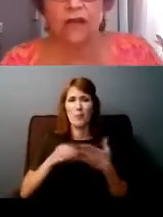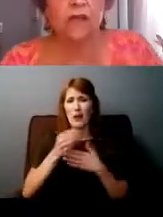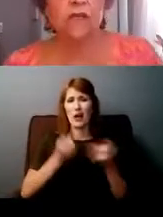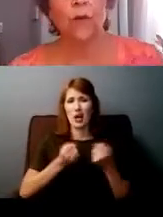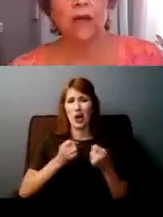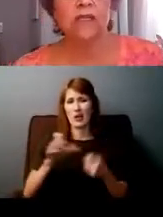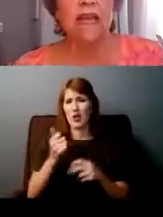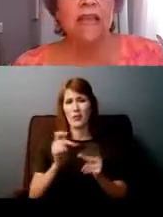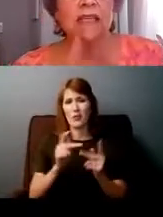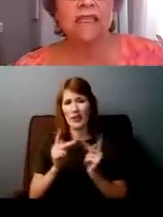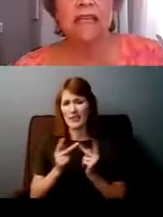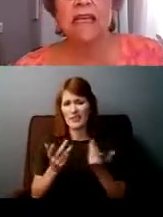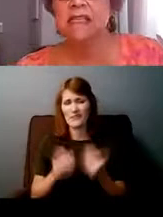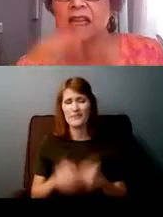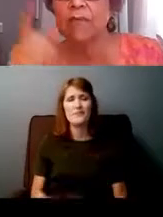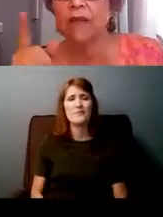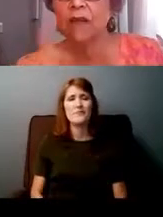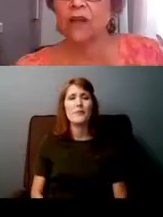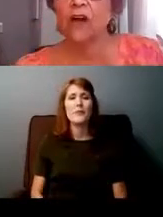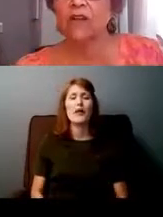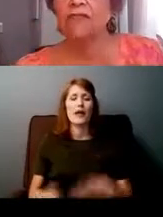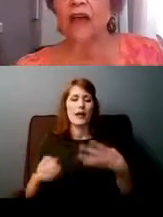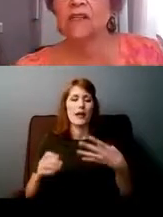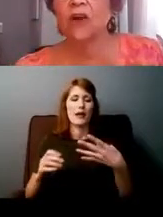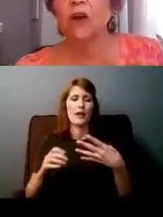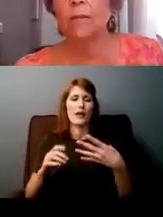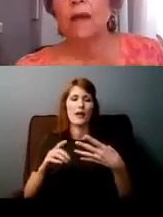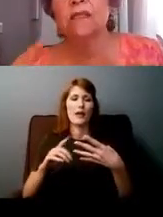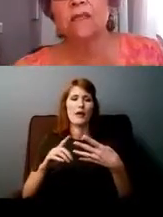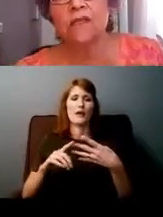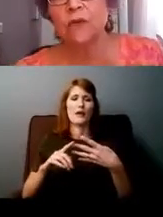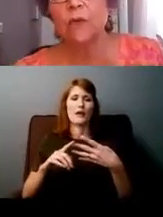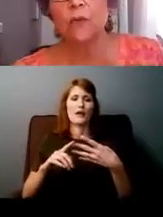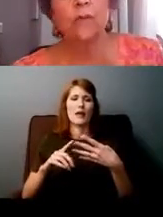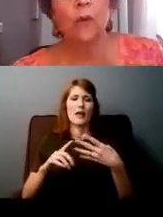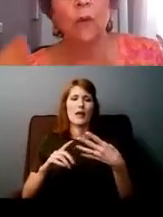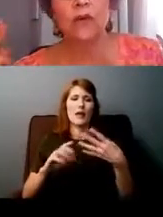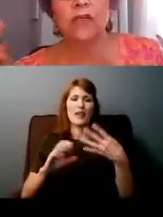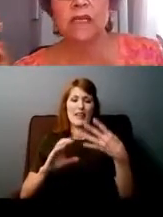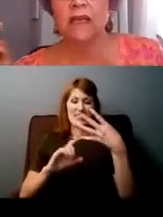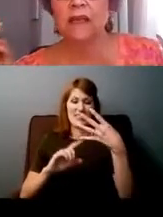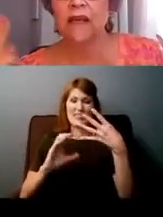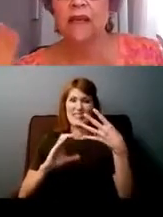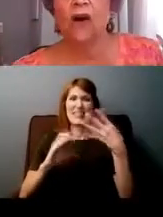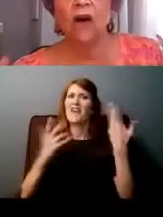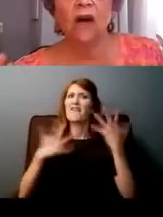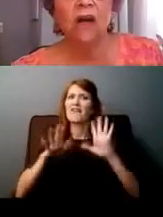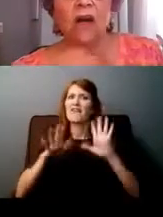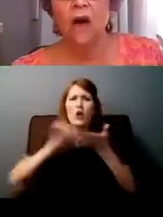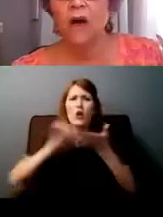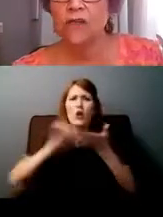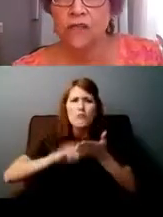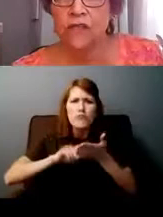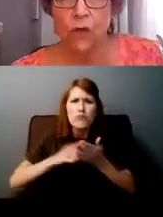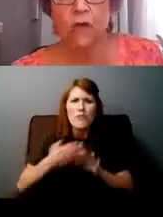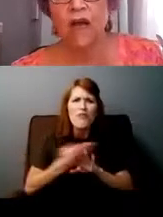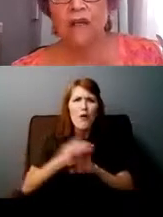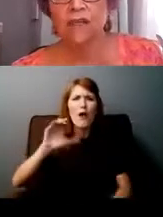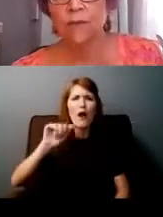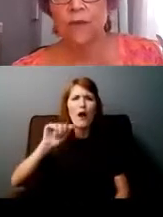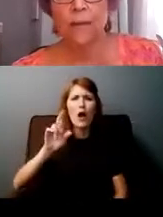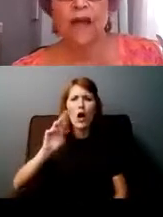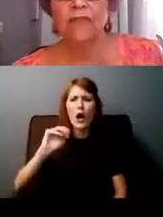or they're going to go somewhere else. The C's have been on Carfax, CarMax, Consumer Reports. They are